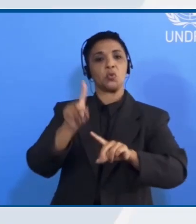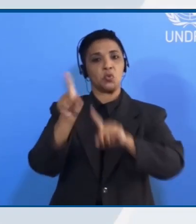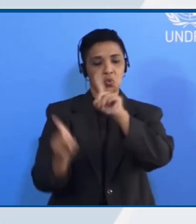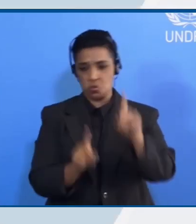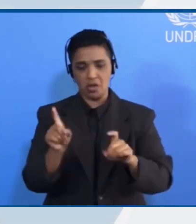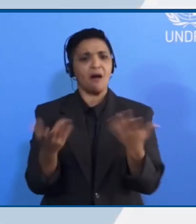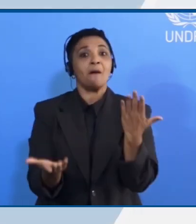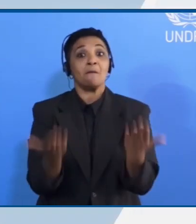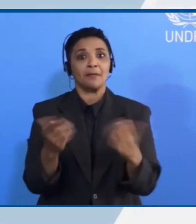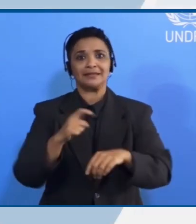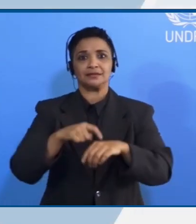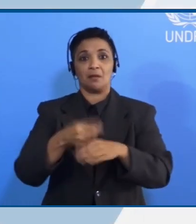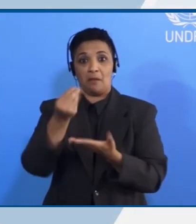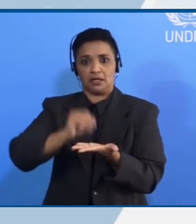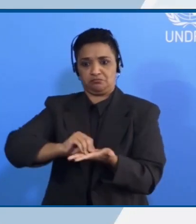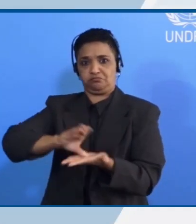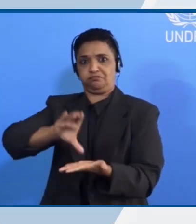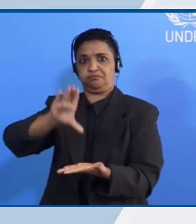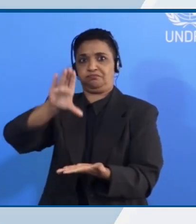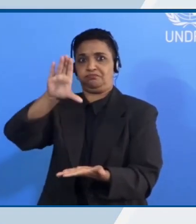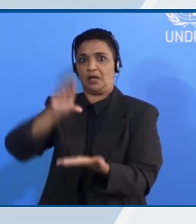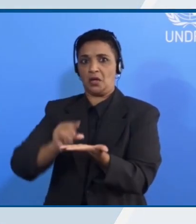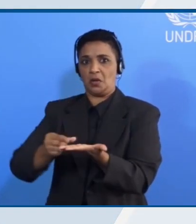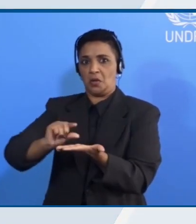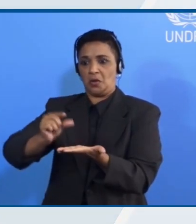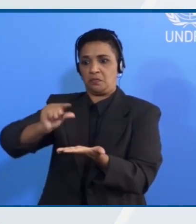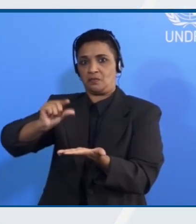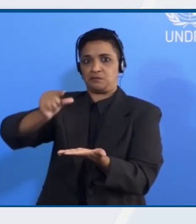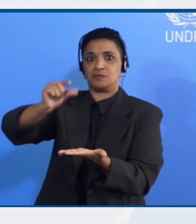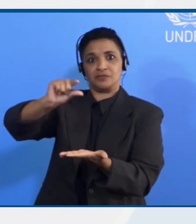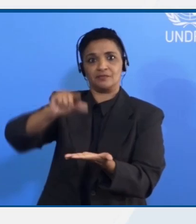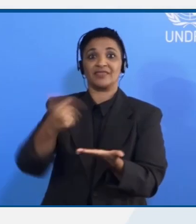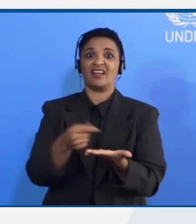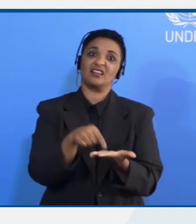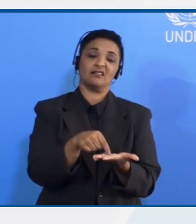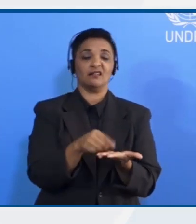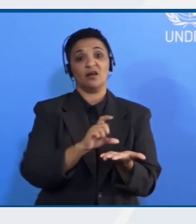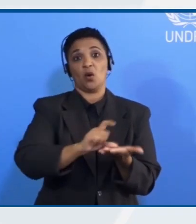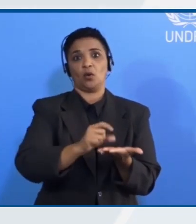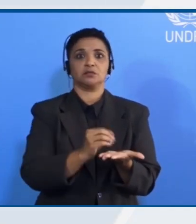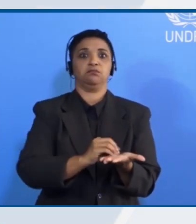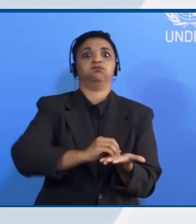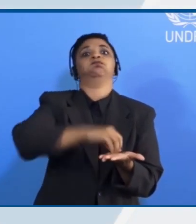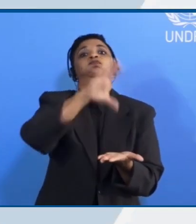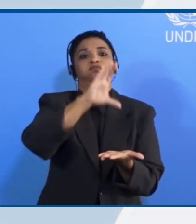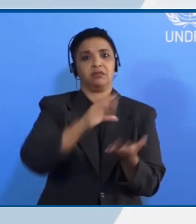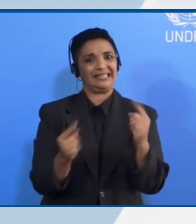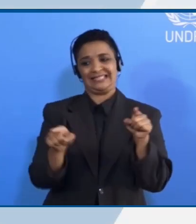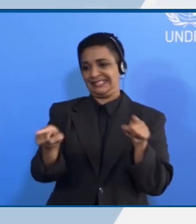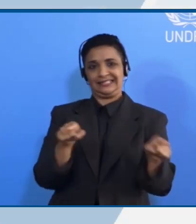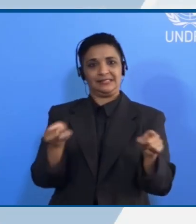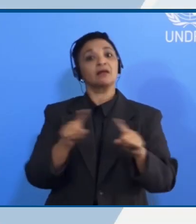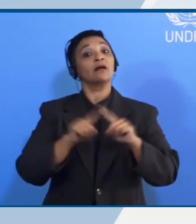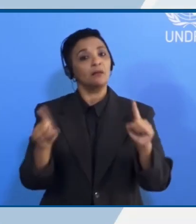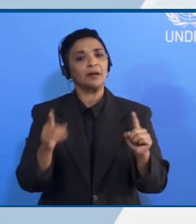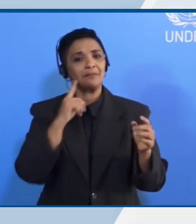have situations where cost might increase a little bit incrementally, other situations cost might increase even more so, but it is critical